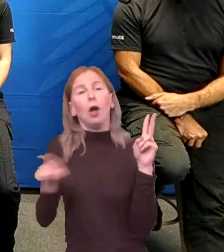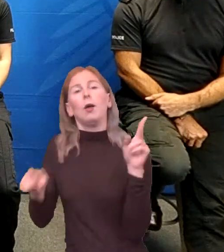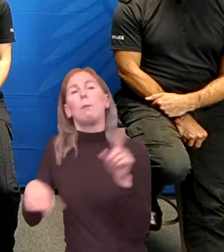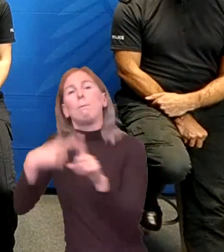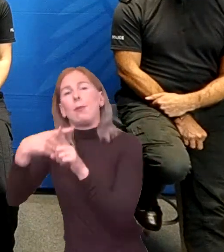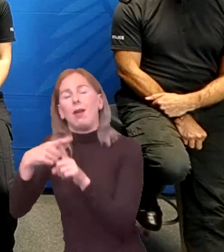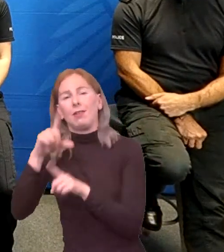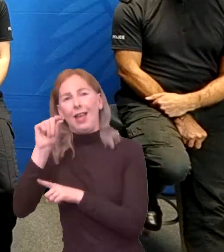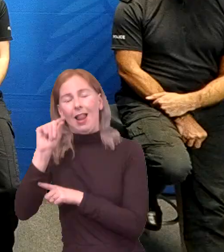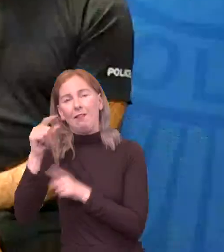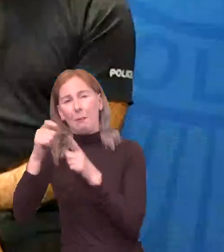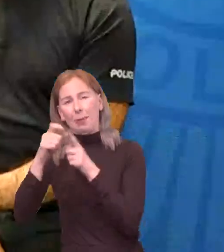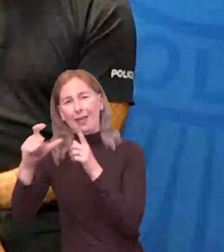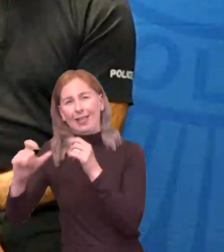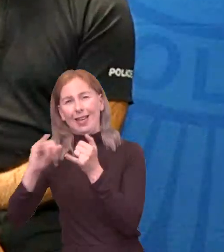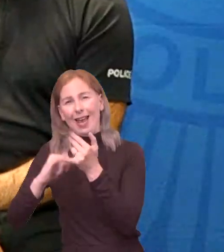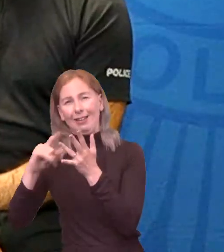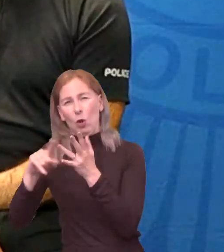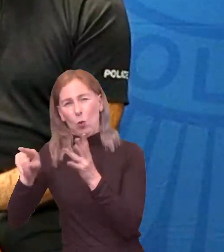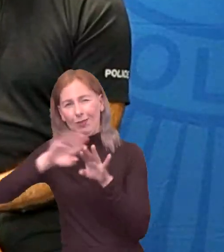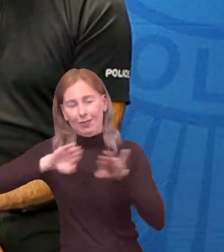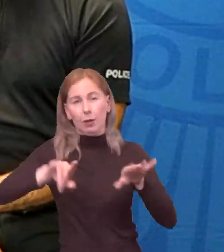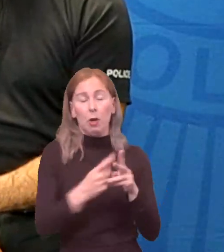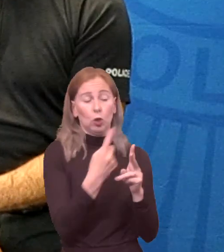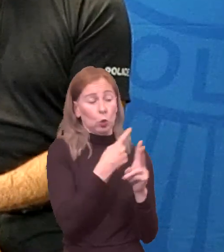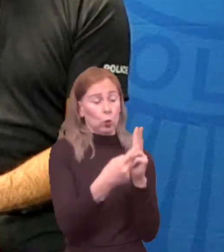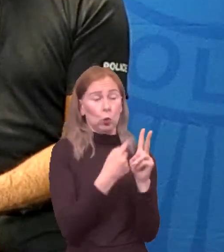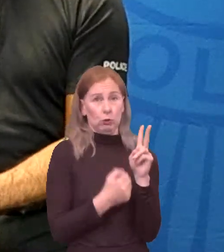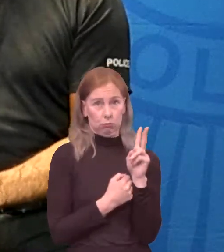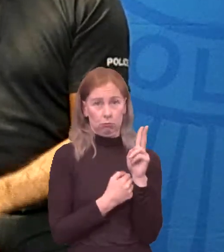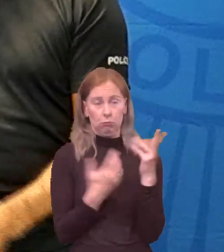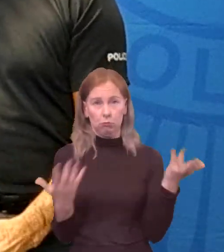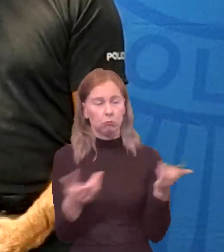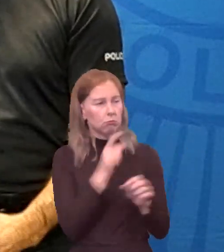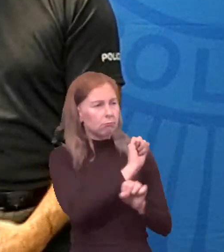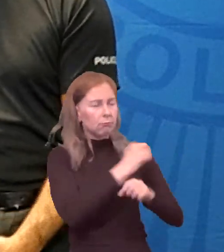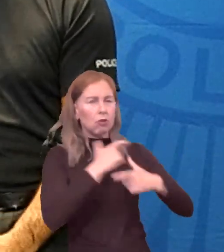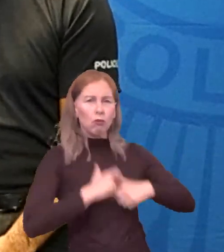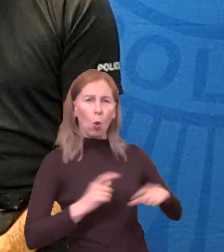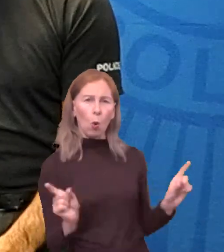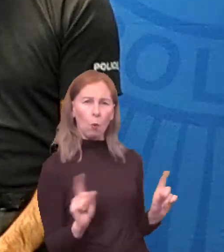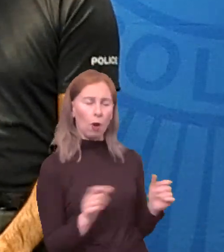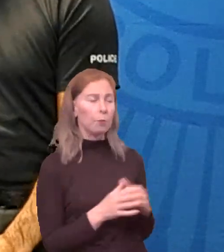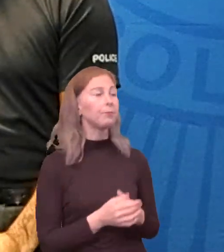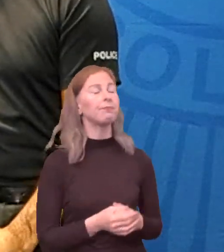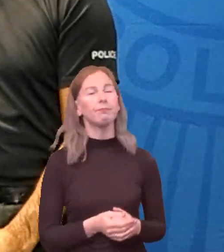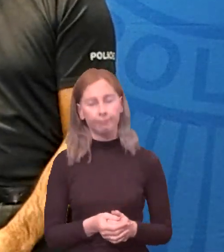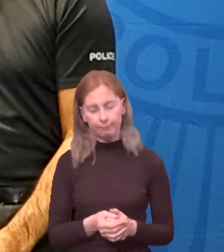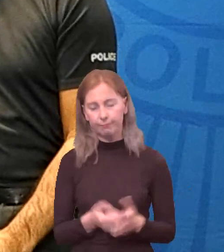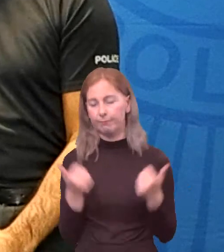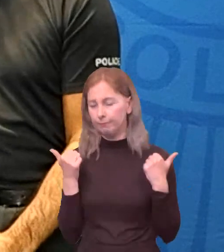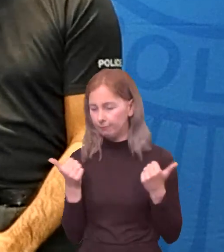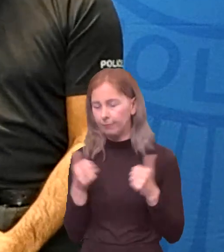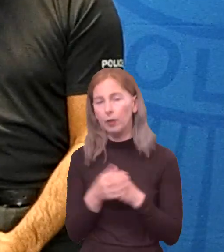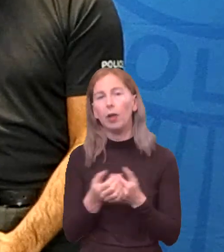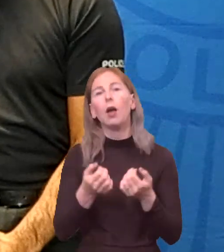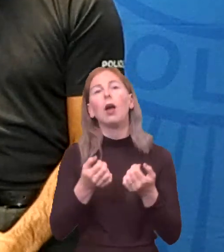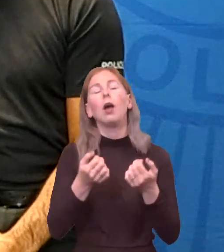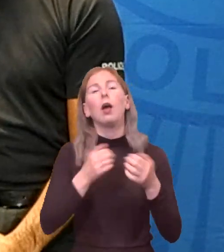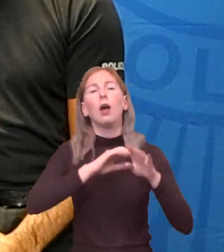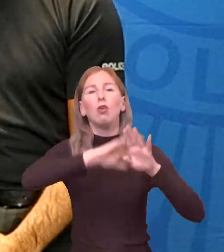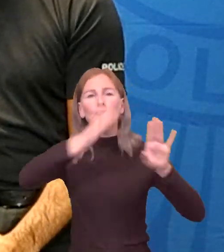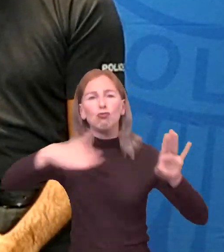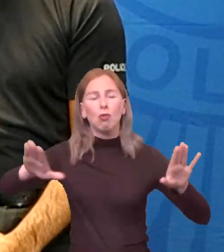detail in a second. So. Sure. So my role as one of the rural crime officers is to look at the bigger picture of rural crime